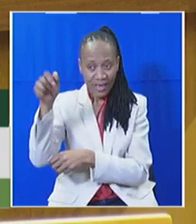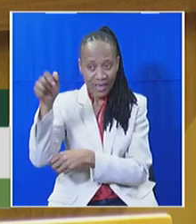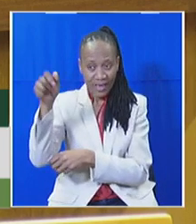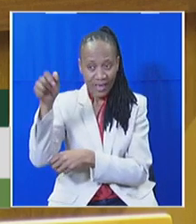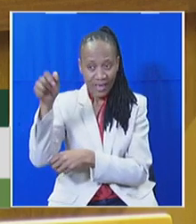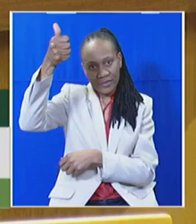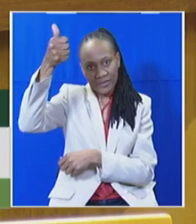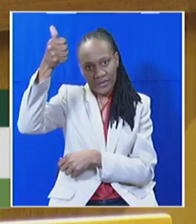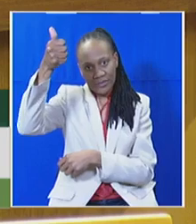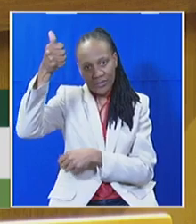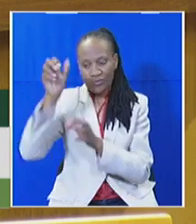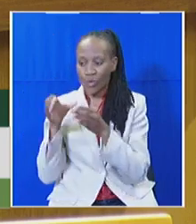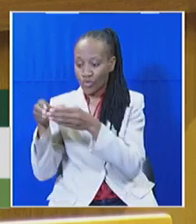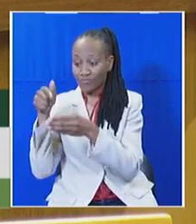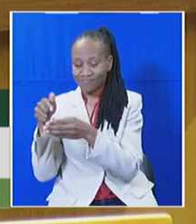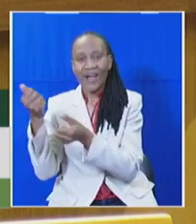judiciary.